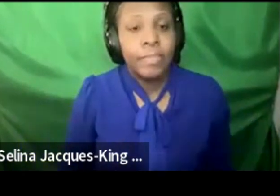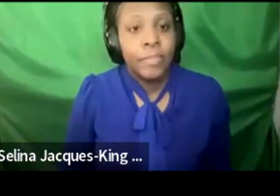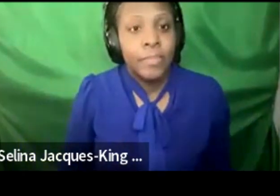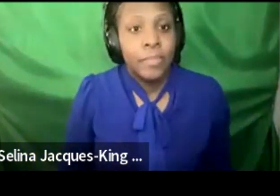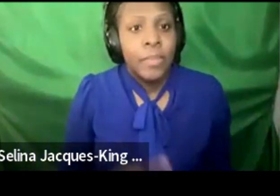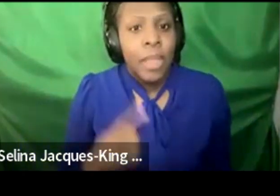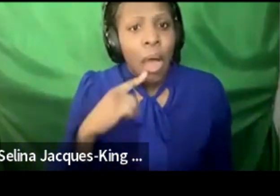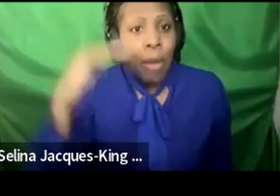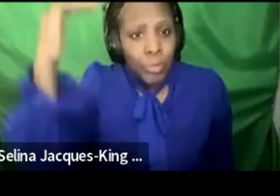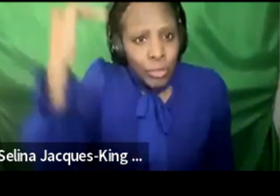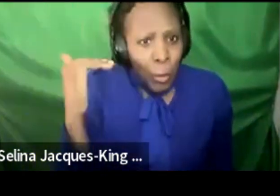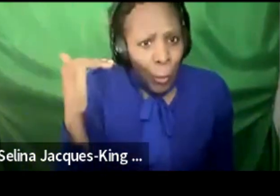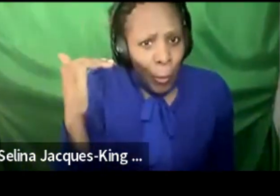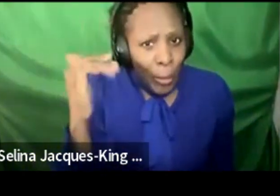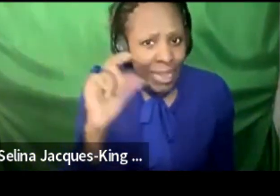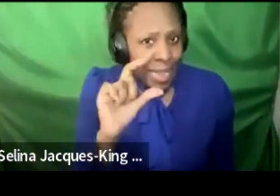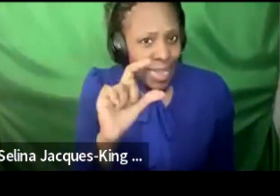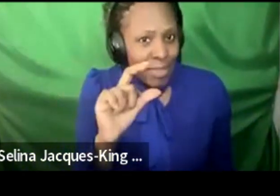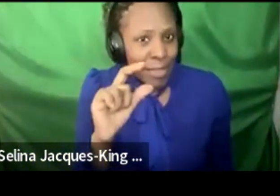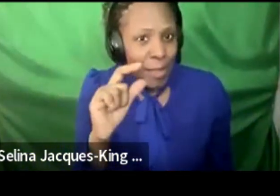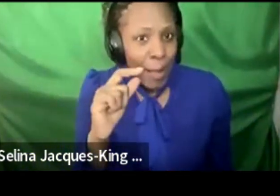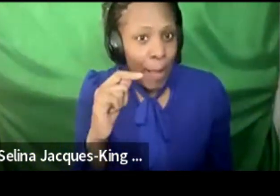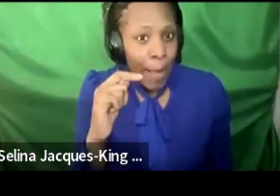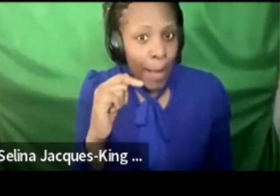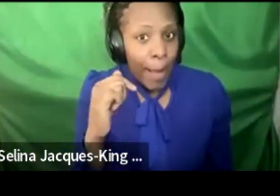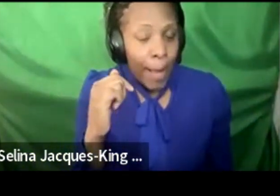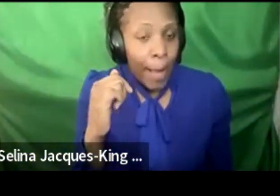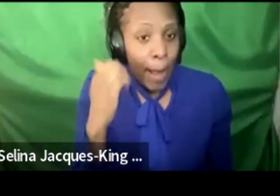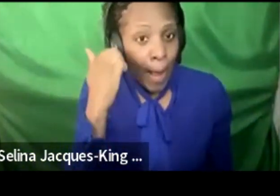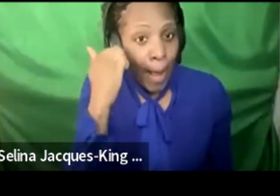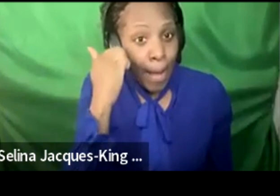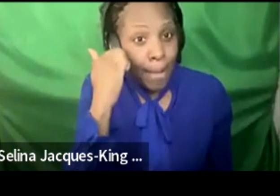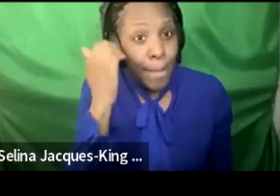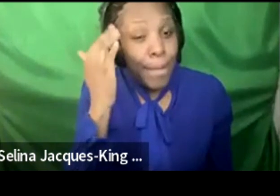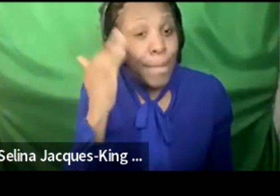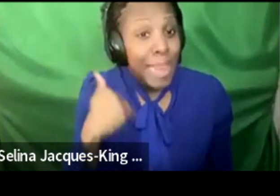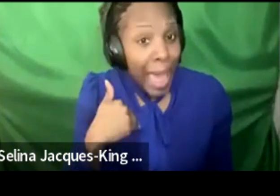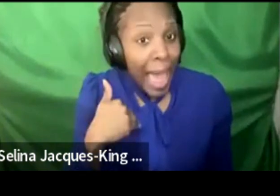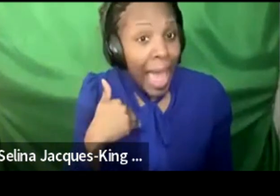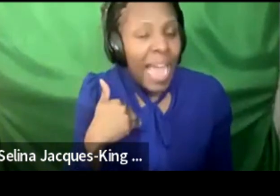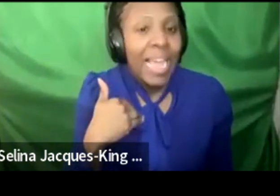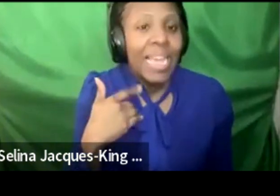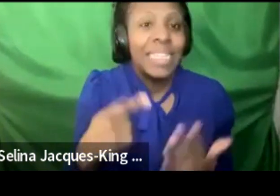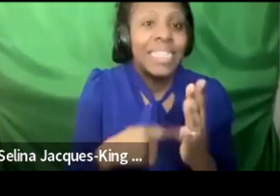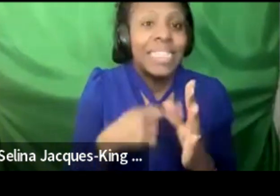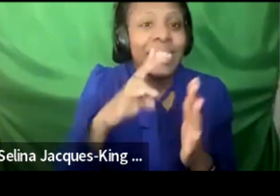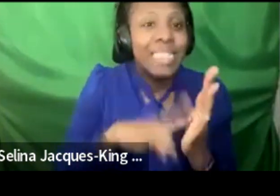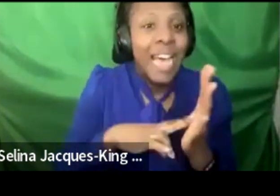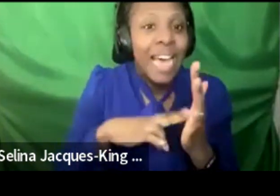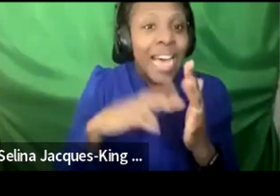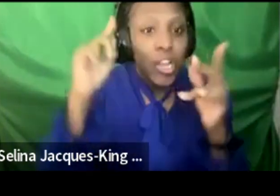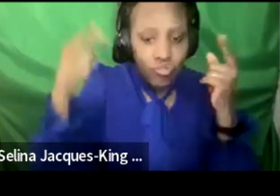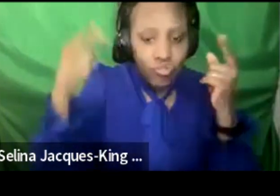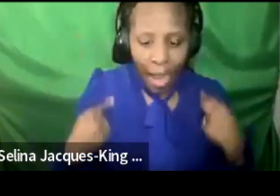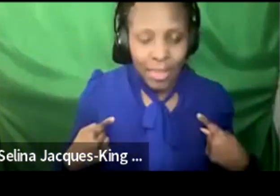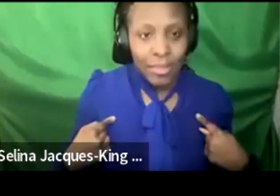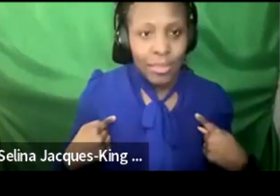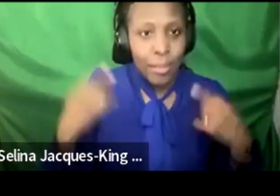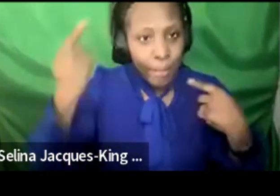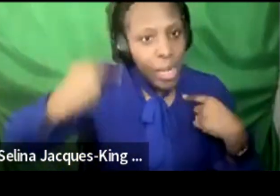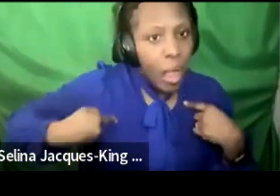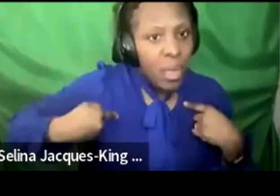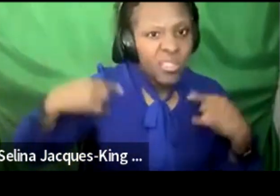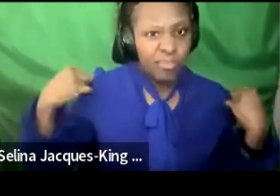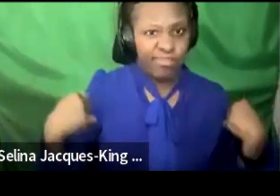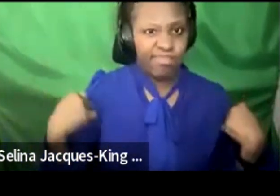I'm a bit short. I'm black, kind of tan colored. I've got blonde dreadlocks down to brush